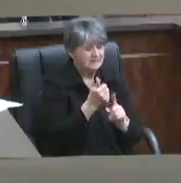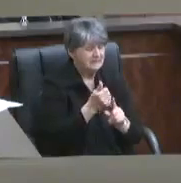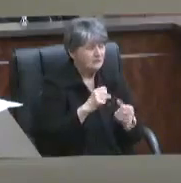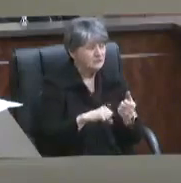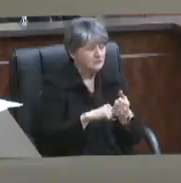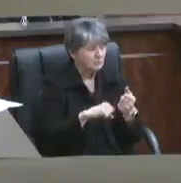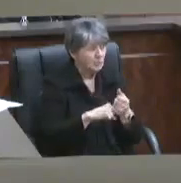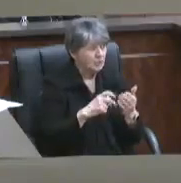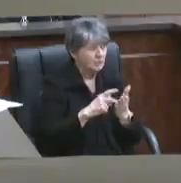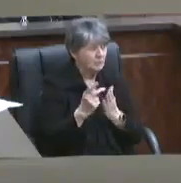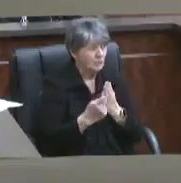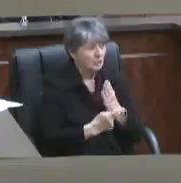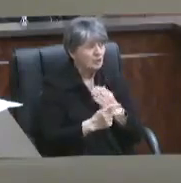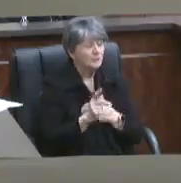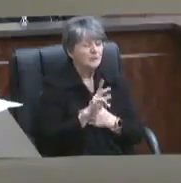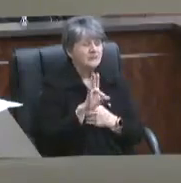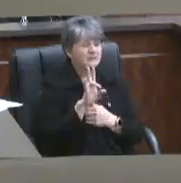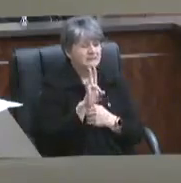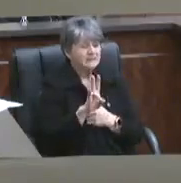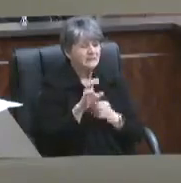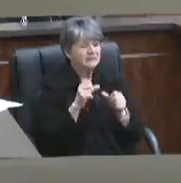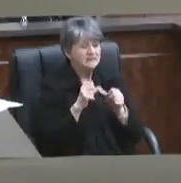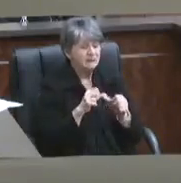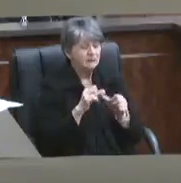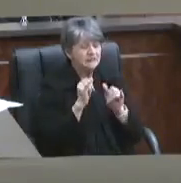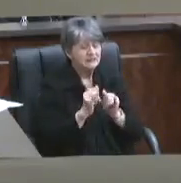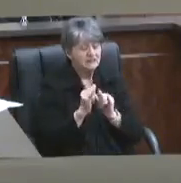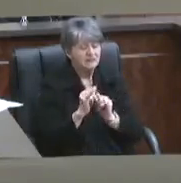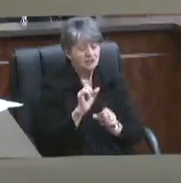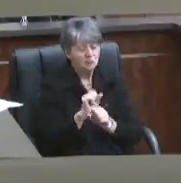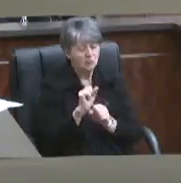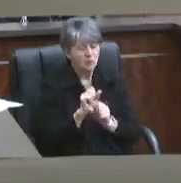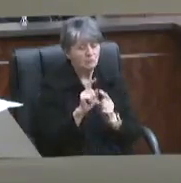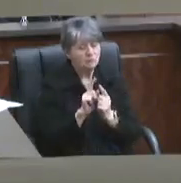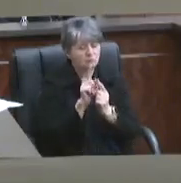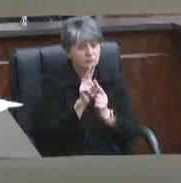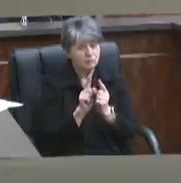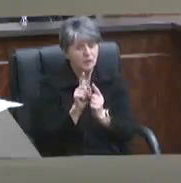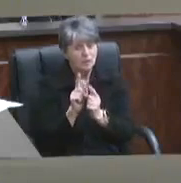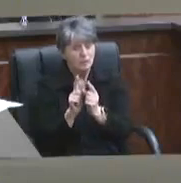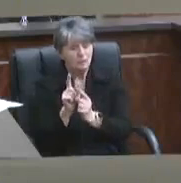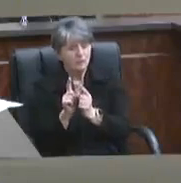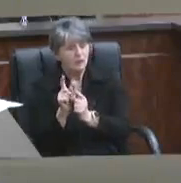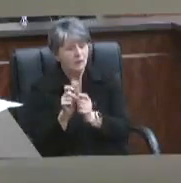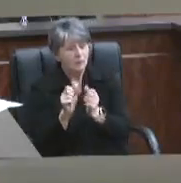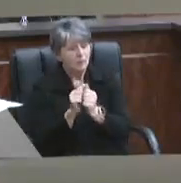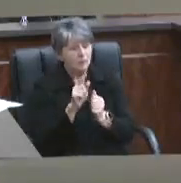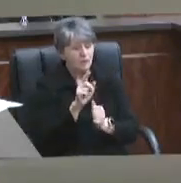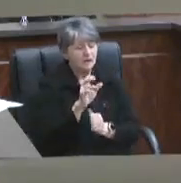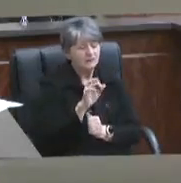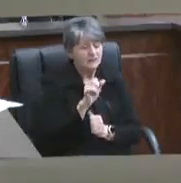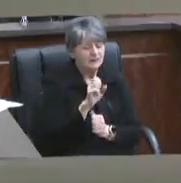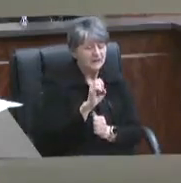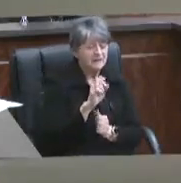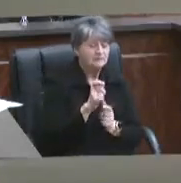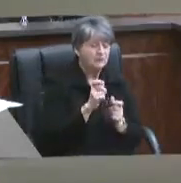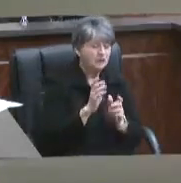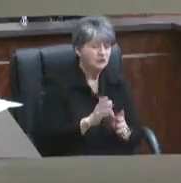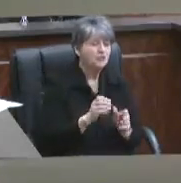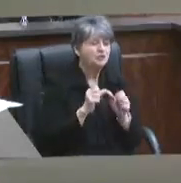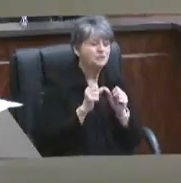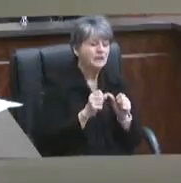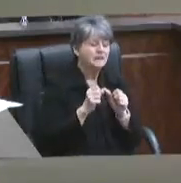whereby 7 stabilized individuals are working very closely with one of our case managers in order to maintain their